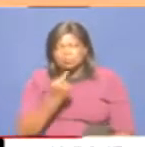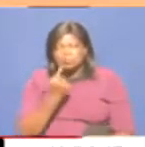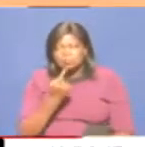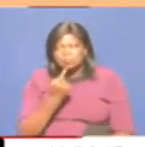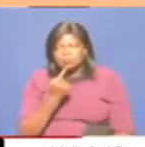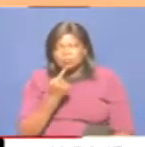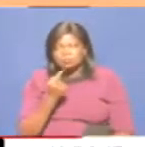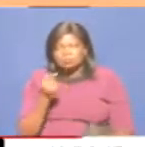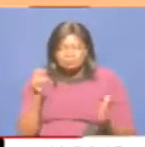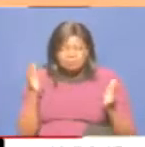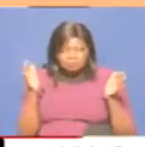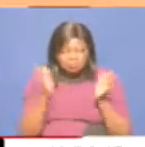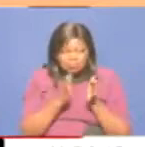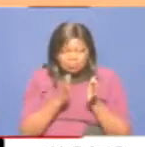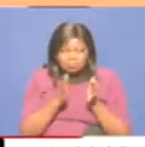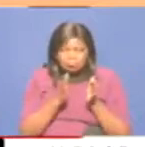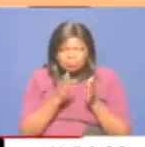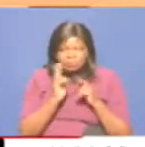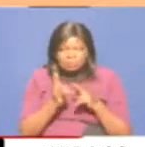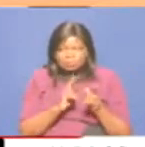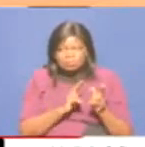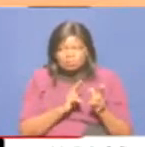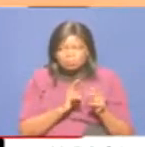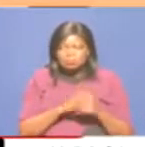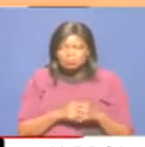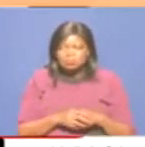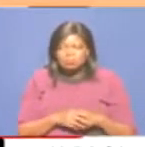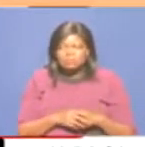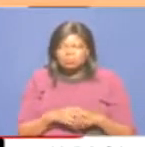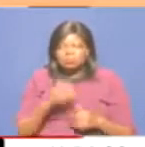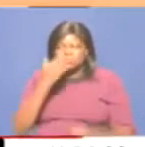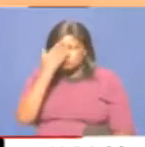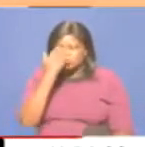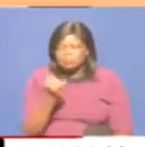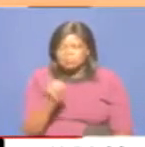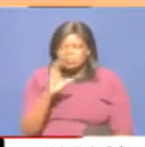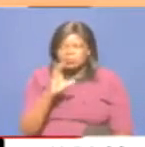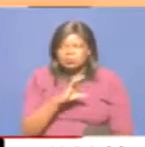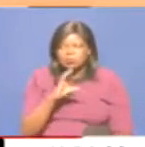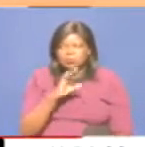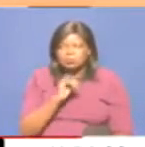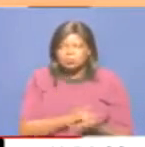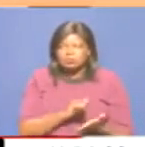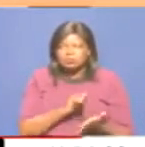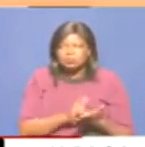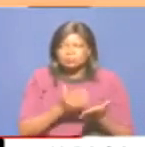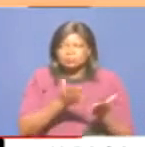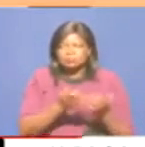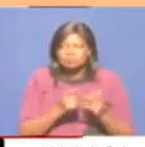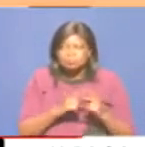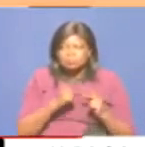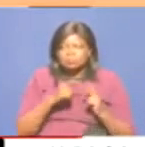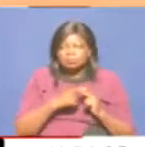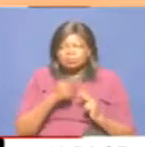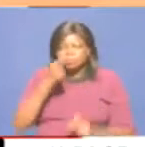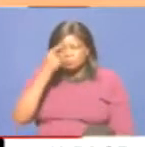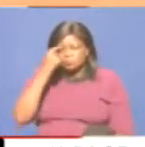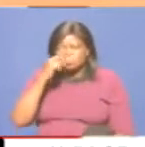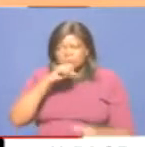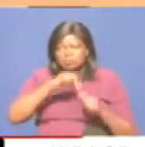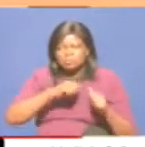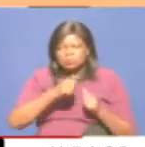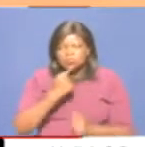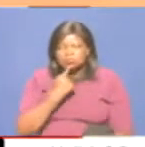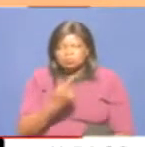on the usuals. Mm-hmm. There's a candidate that they need to start thinking about, mm-hmm. Gideon Moi. Mm-hmm. You remember